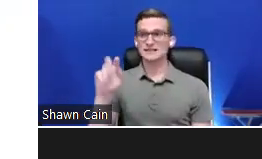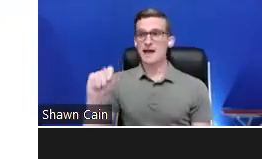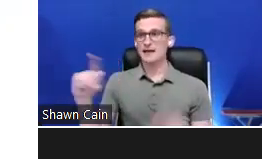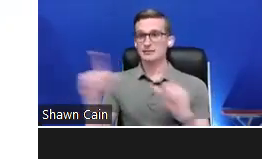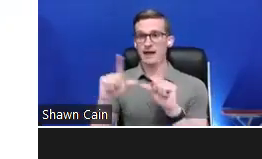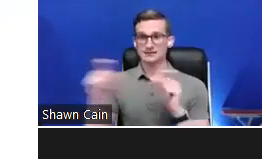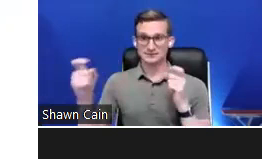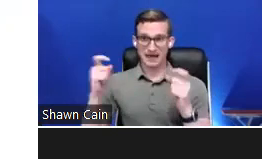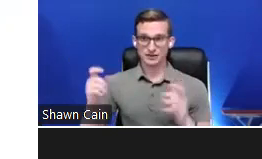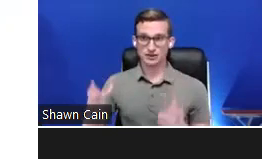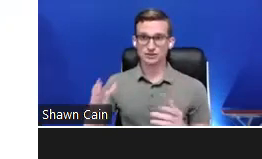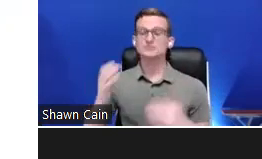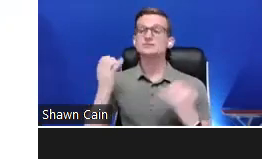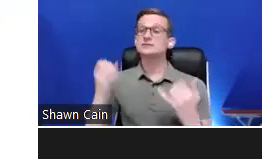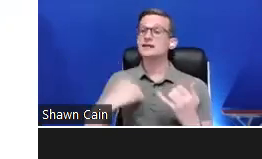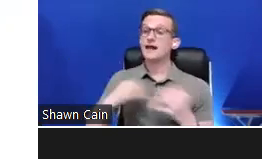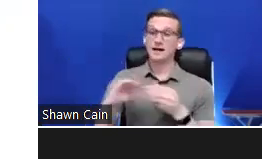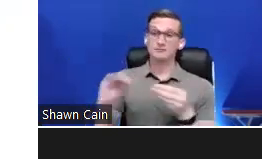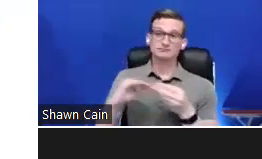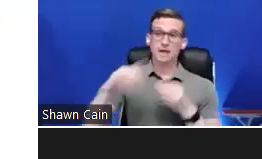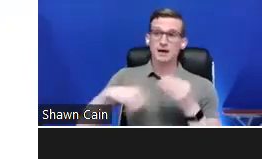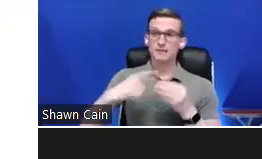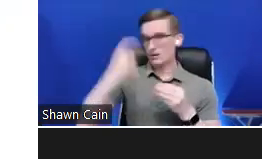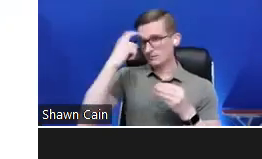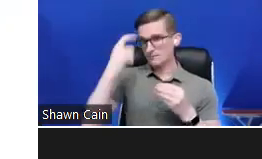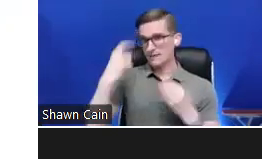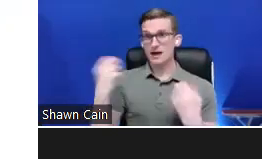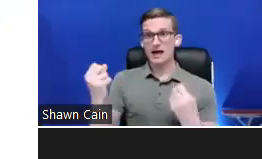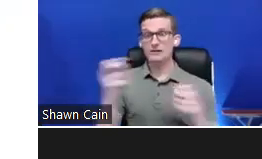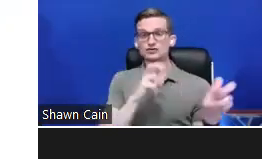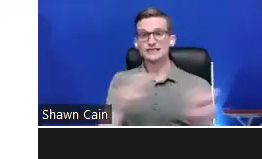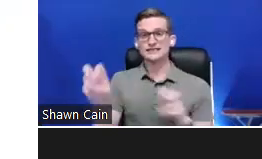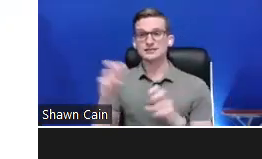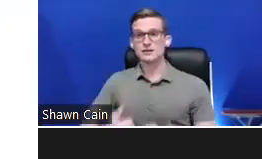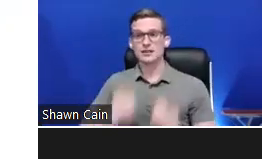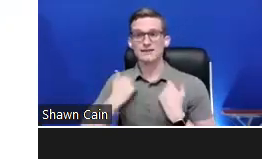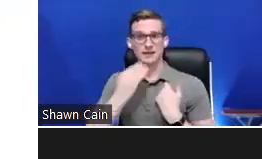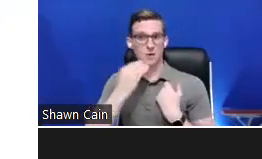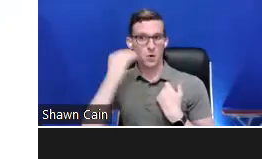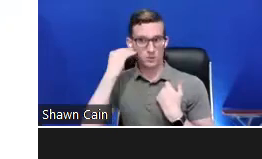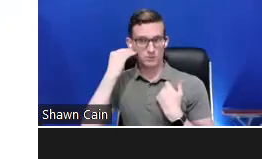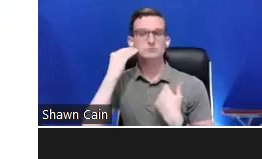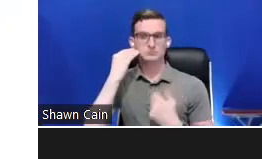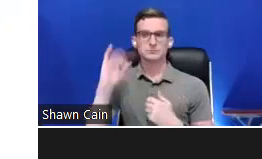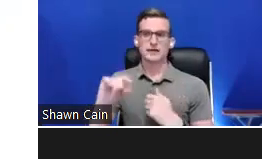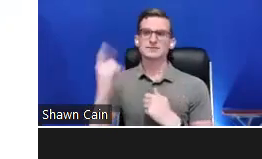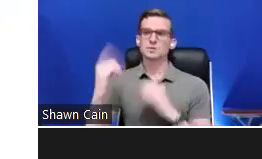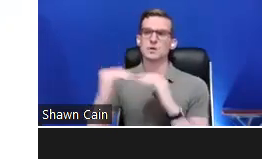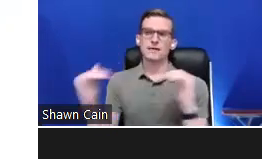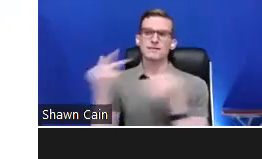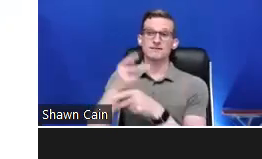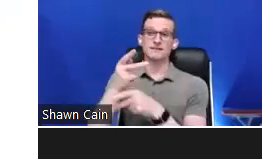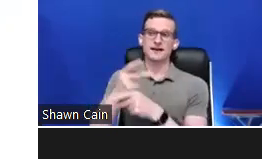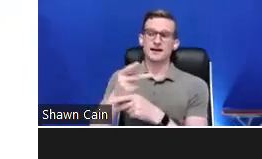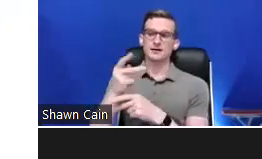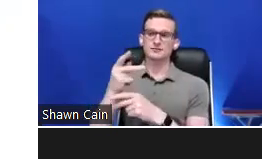be talking today about mental health transitional living homes, which are a level of care within the residential